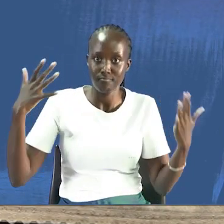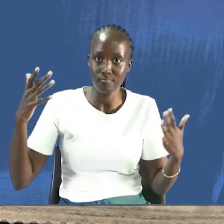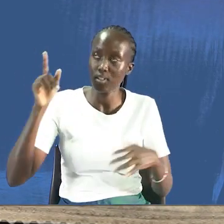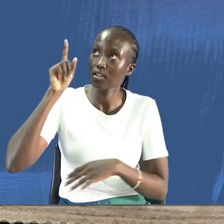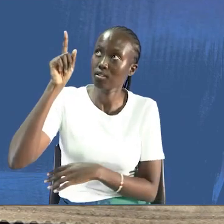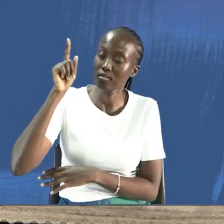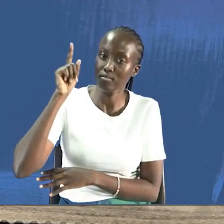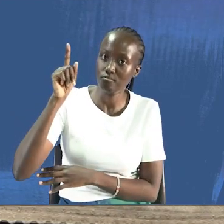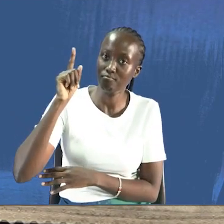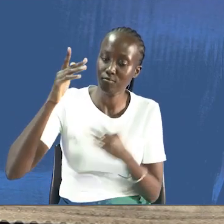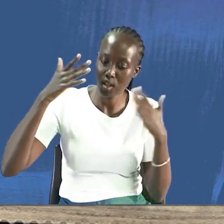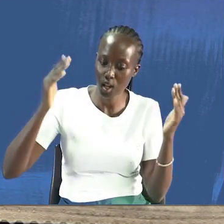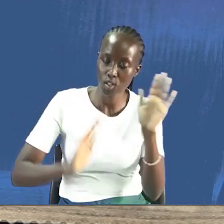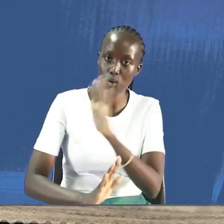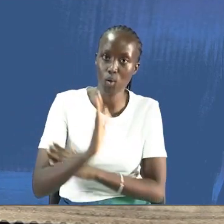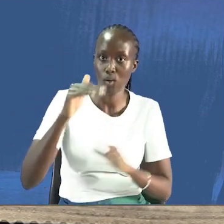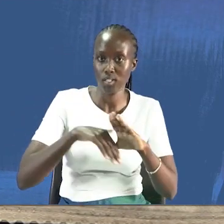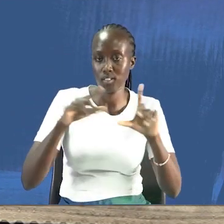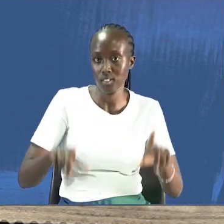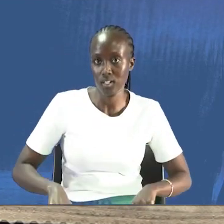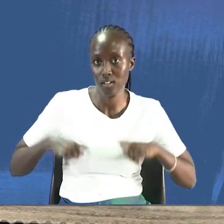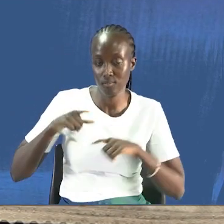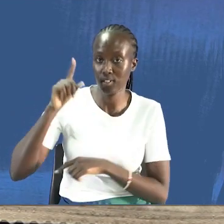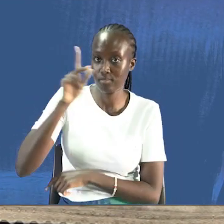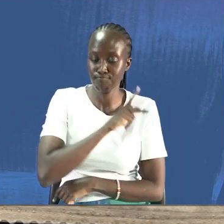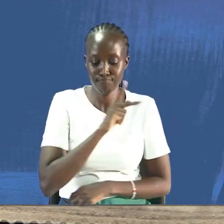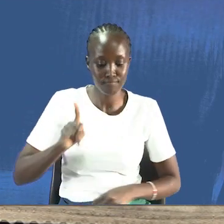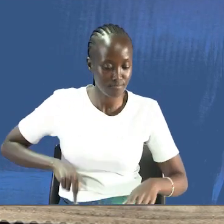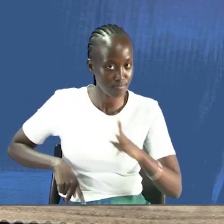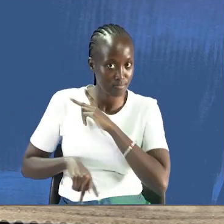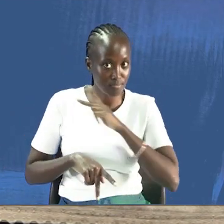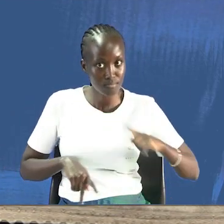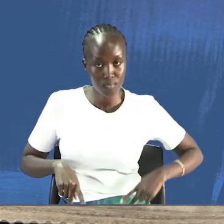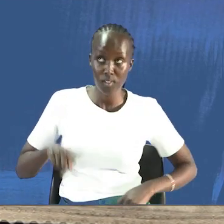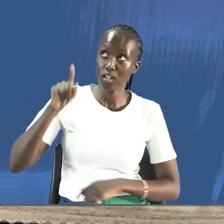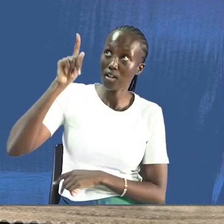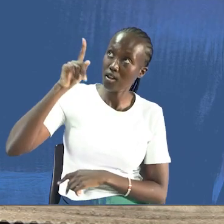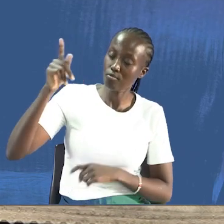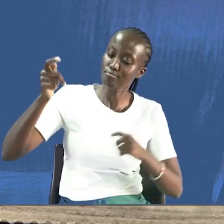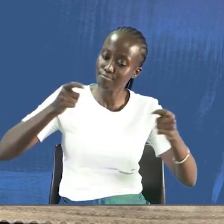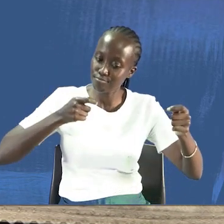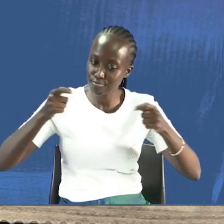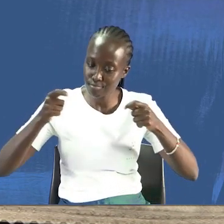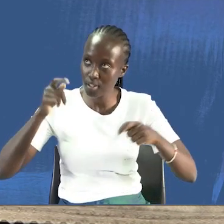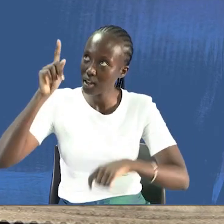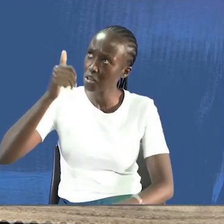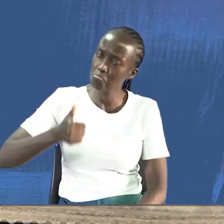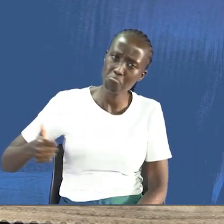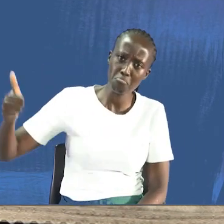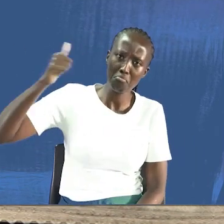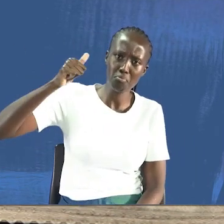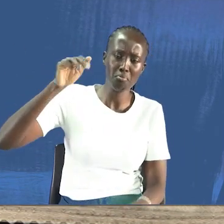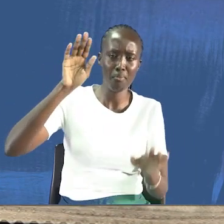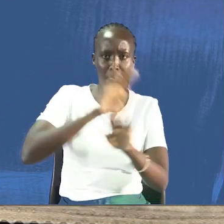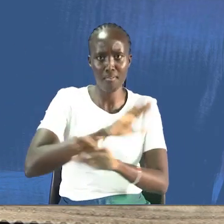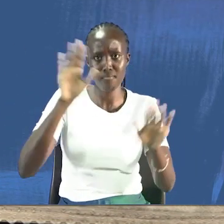who he is in our lives, that he is the King of Kings, that he is sovereign. He is above everything.